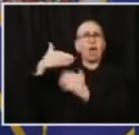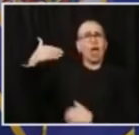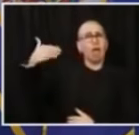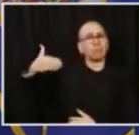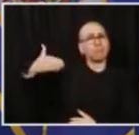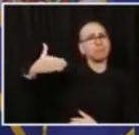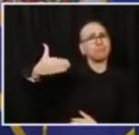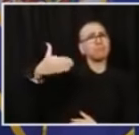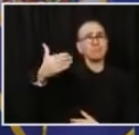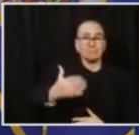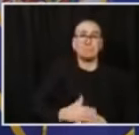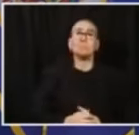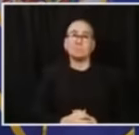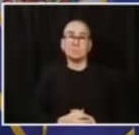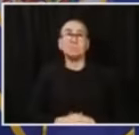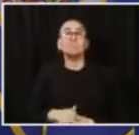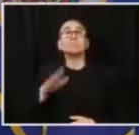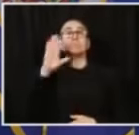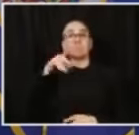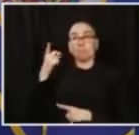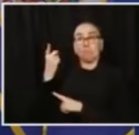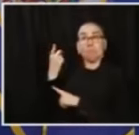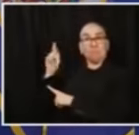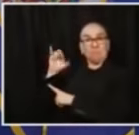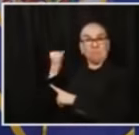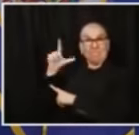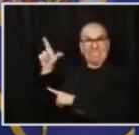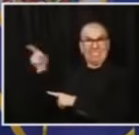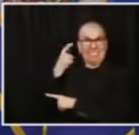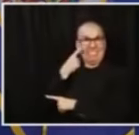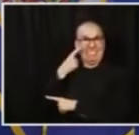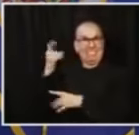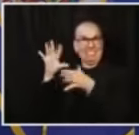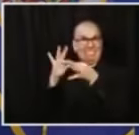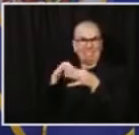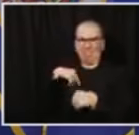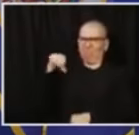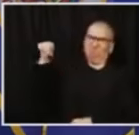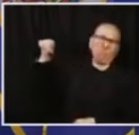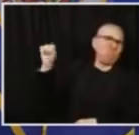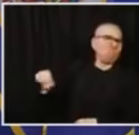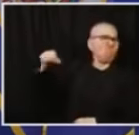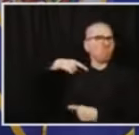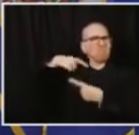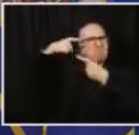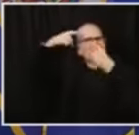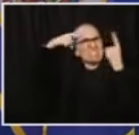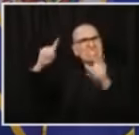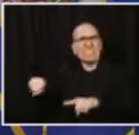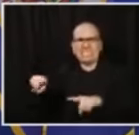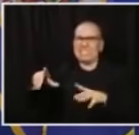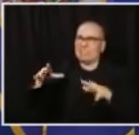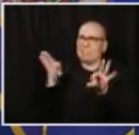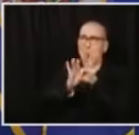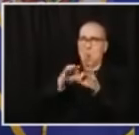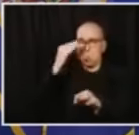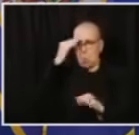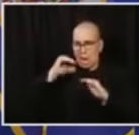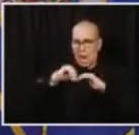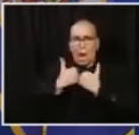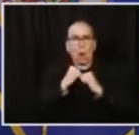how to do this and can do it. I'd also like to note once again, when we were here back in the end of